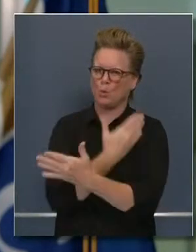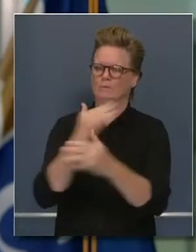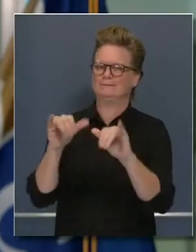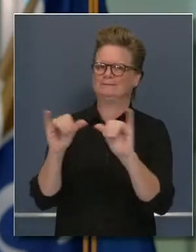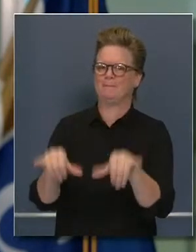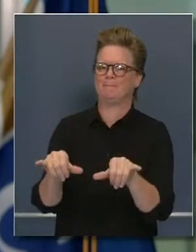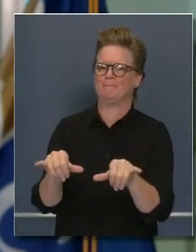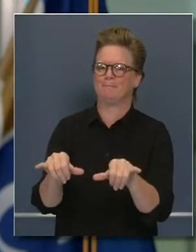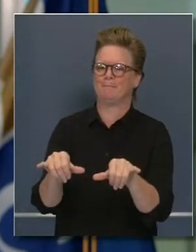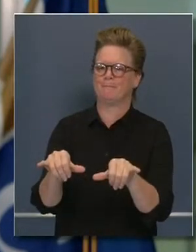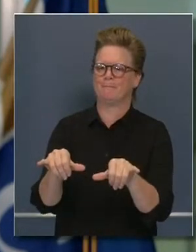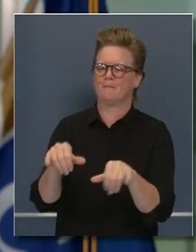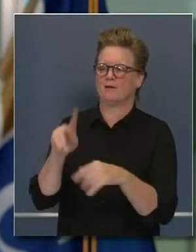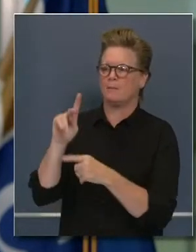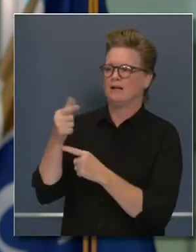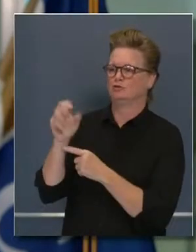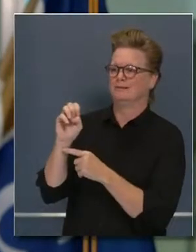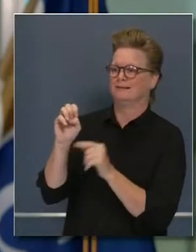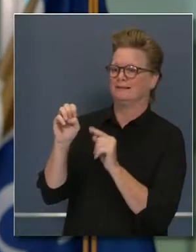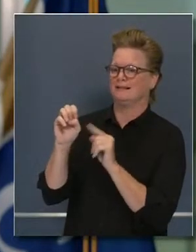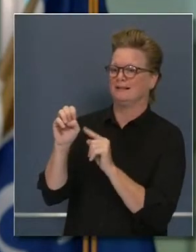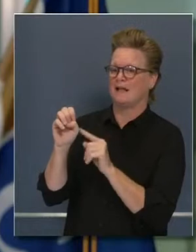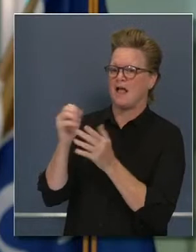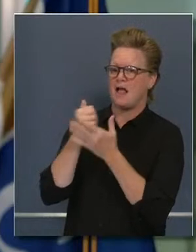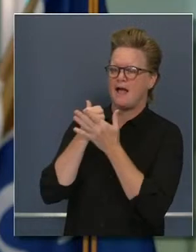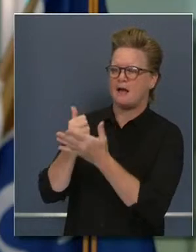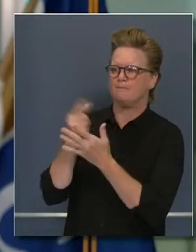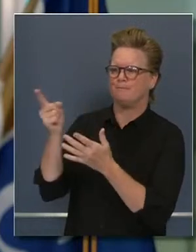our efforts to get them out of bankruptcy and completely